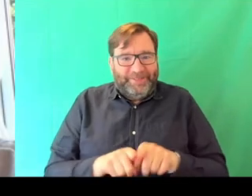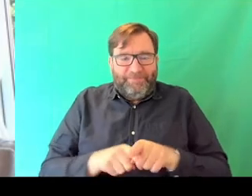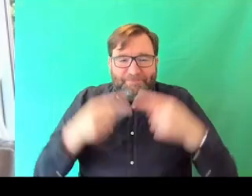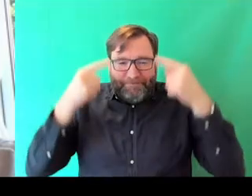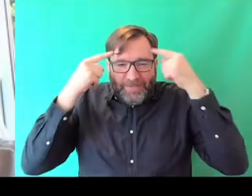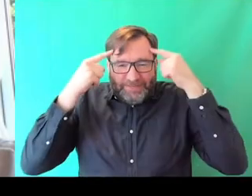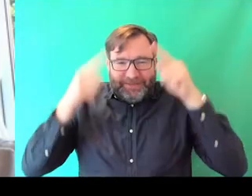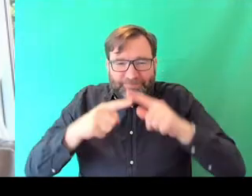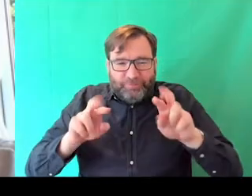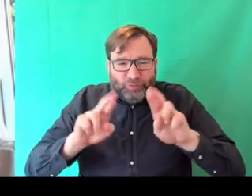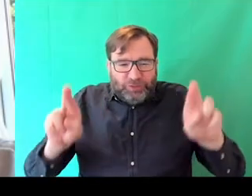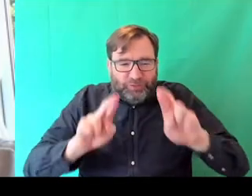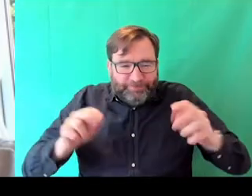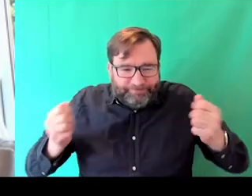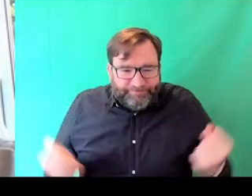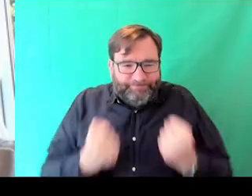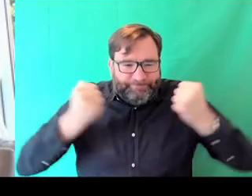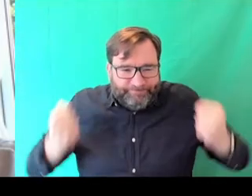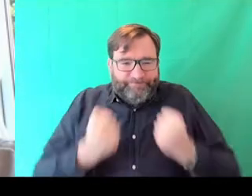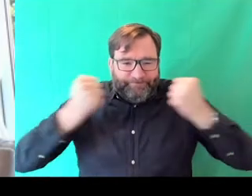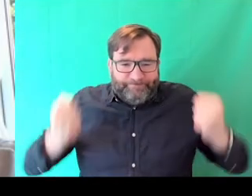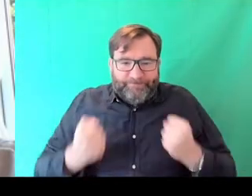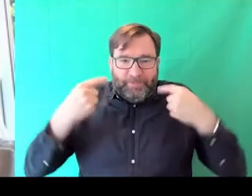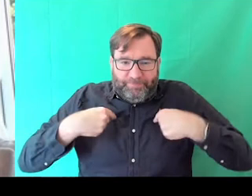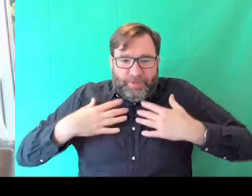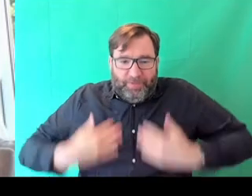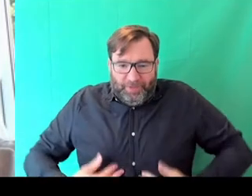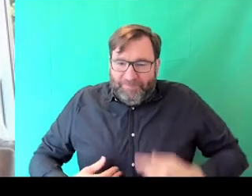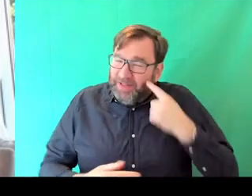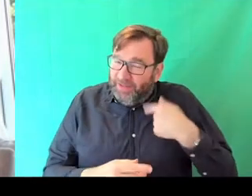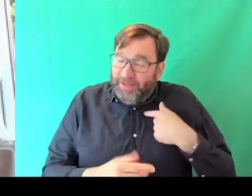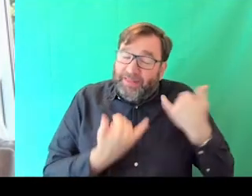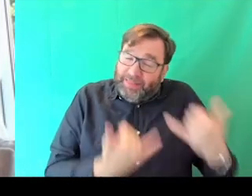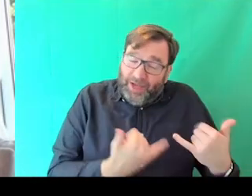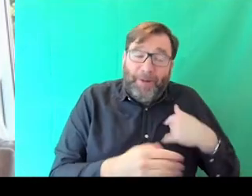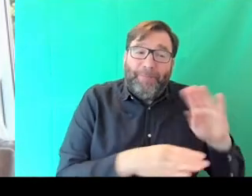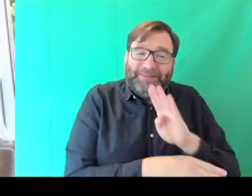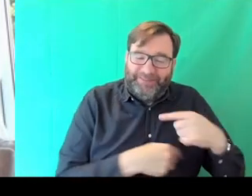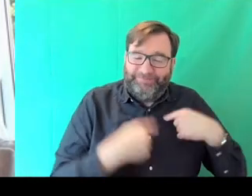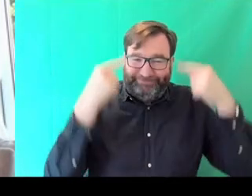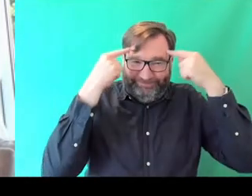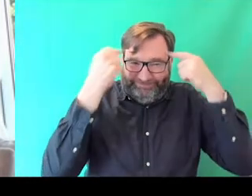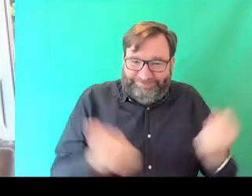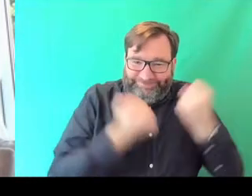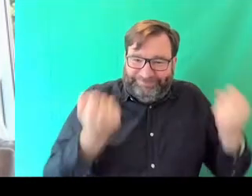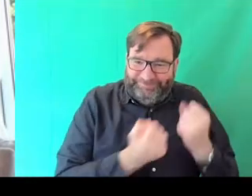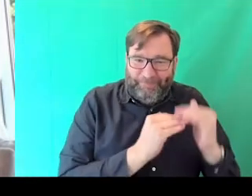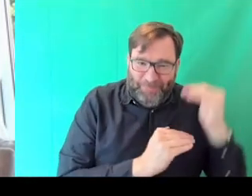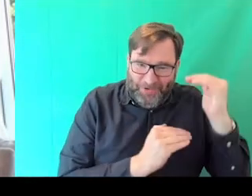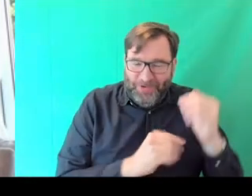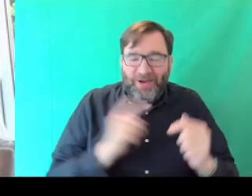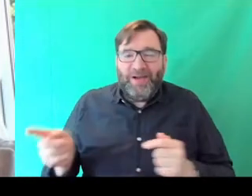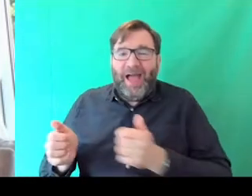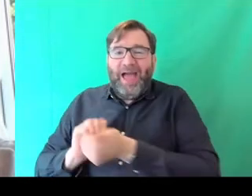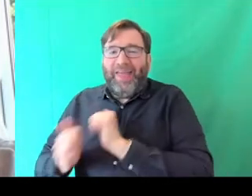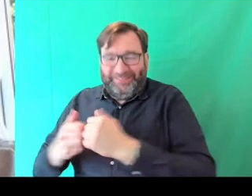And we'll move on to Tucker. Hi, I'm Tucker Dupree. I'm a white male with brown hair, brown eyes.